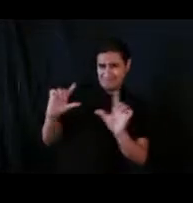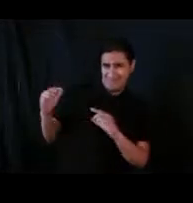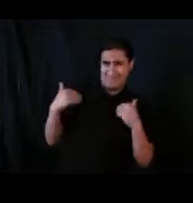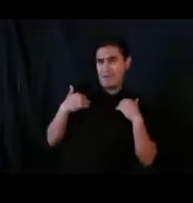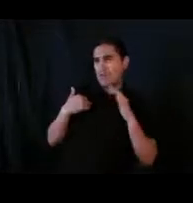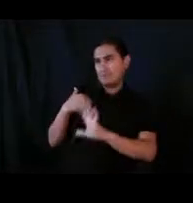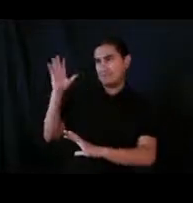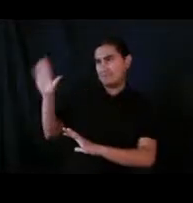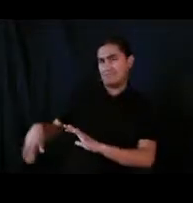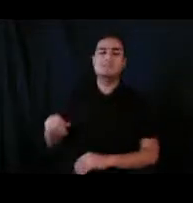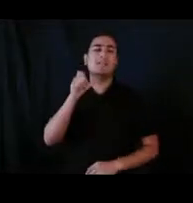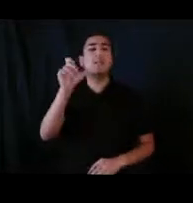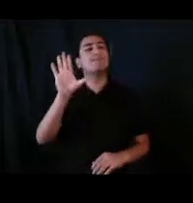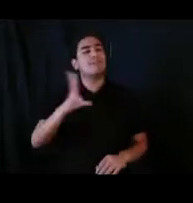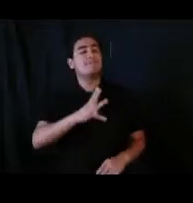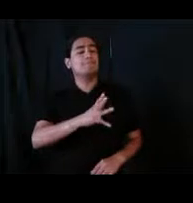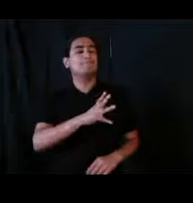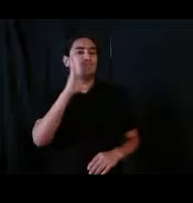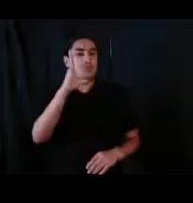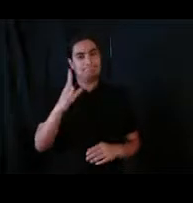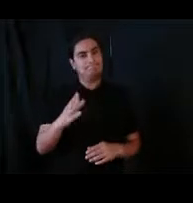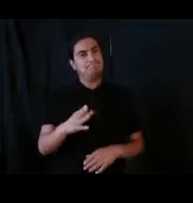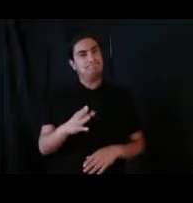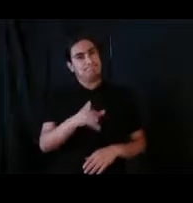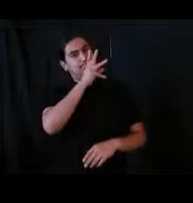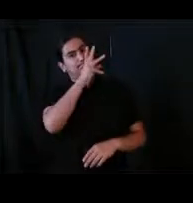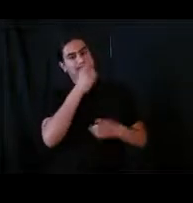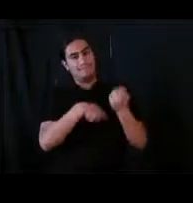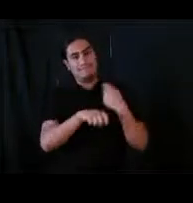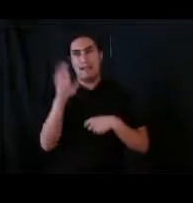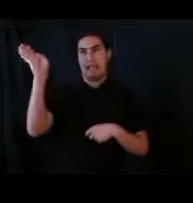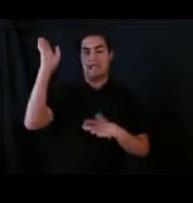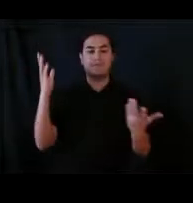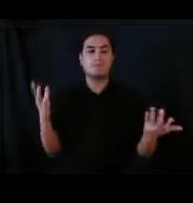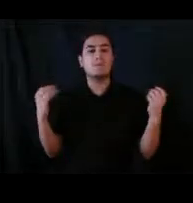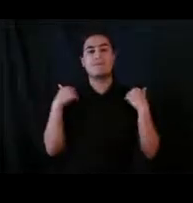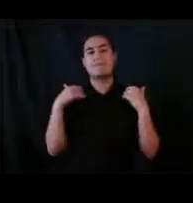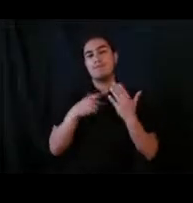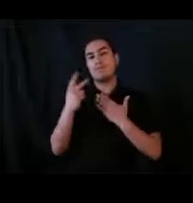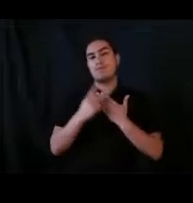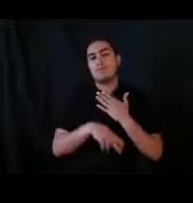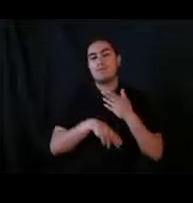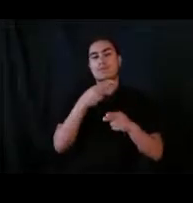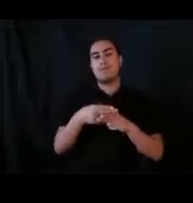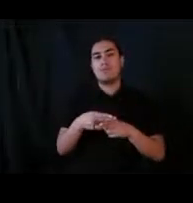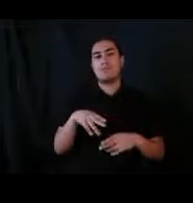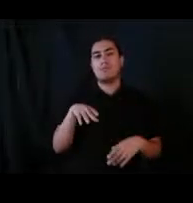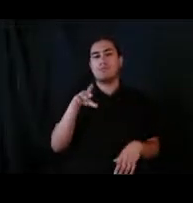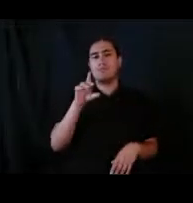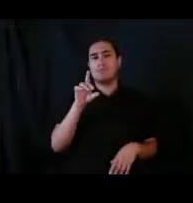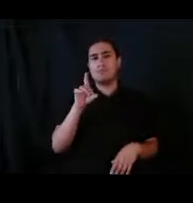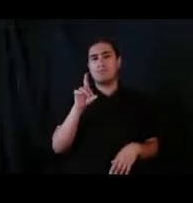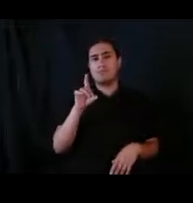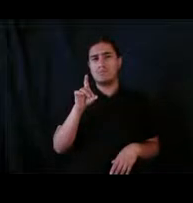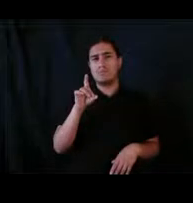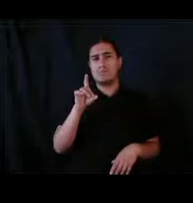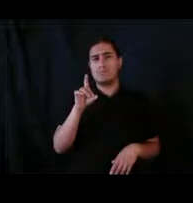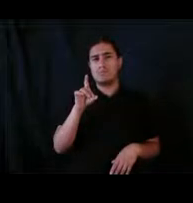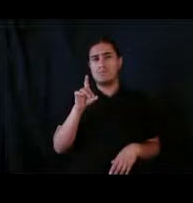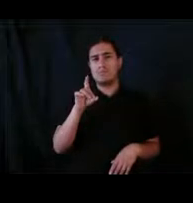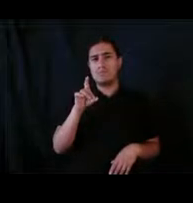not that's all right we'll just do this verbally we have a little project we call affectionately bart to